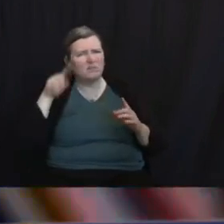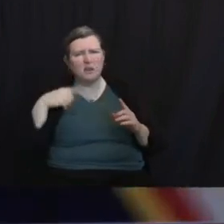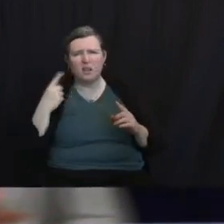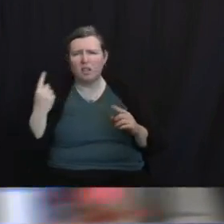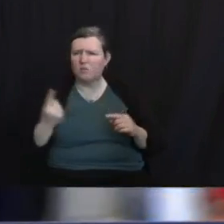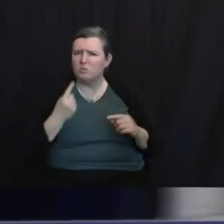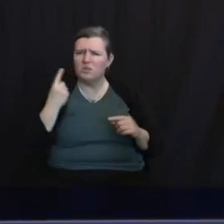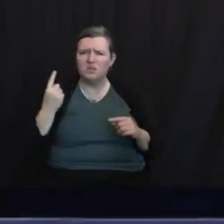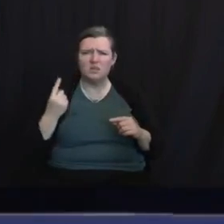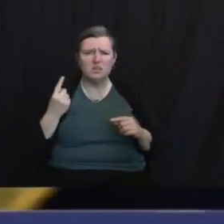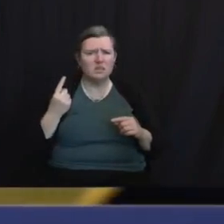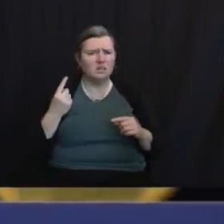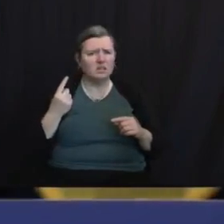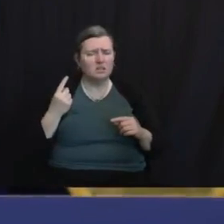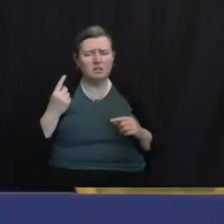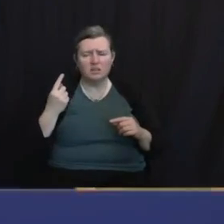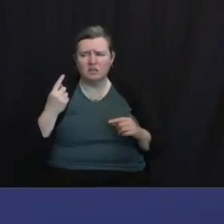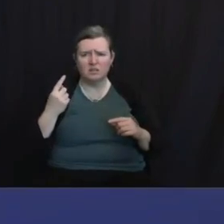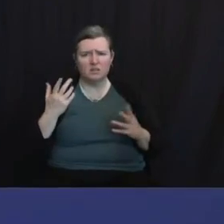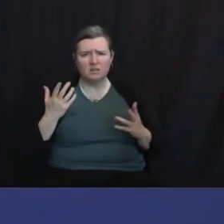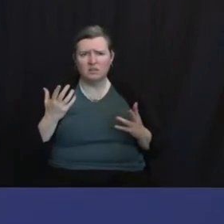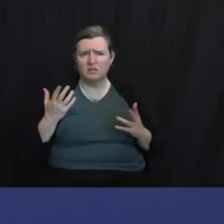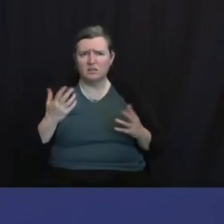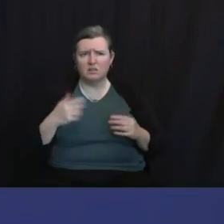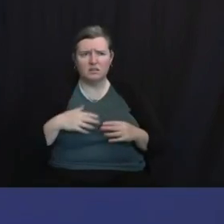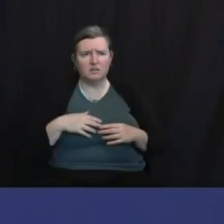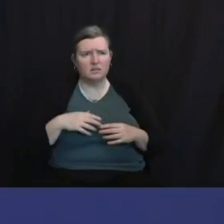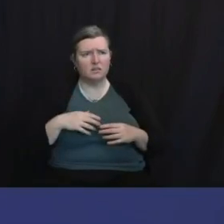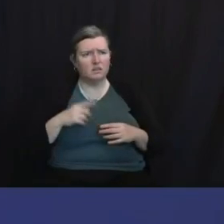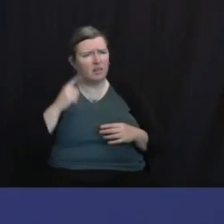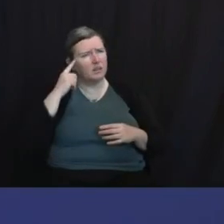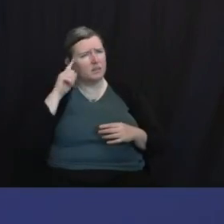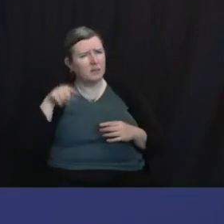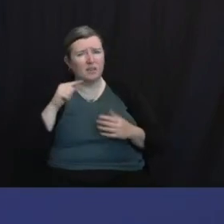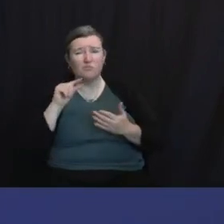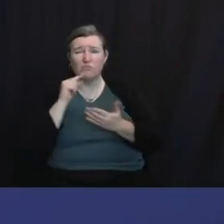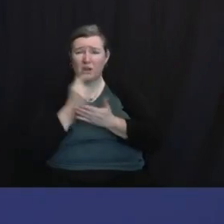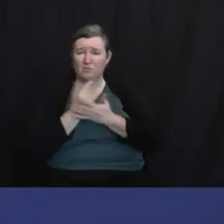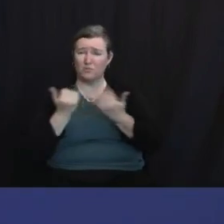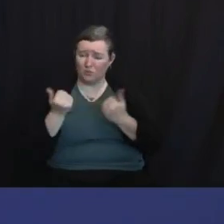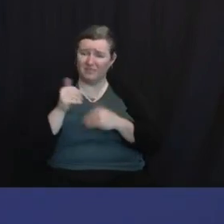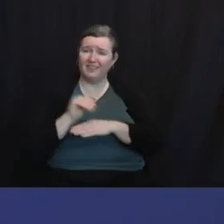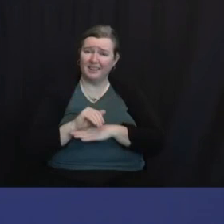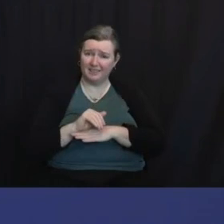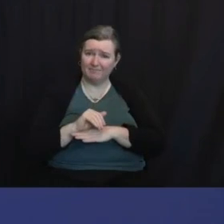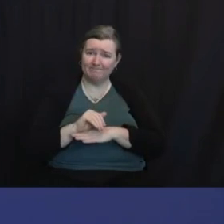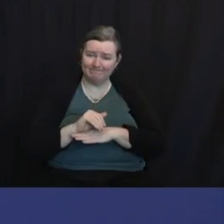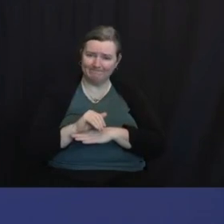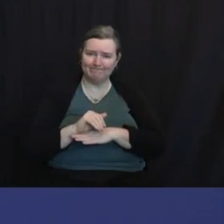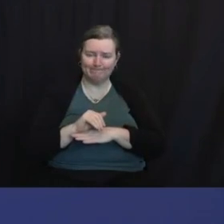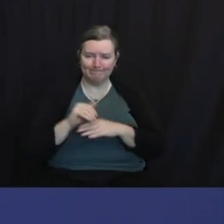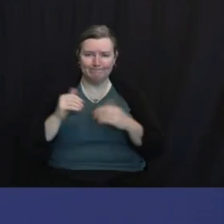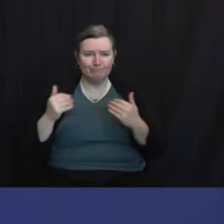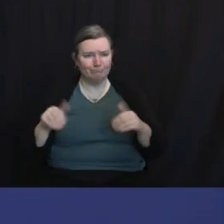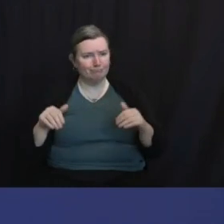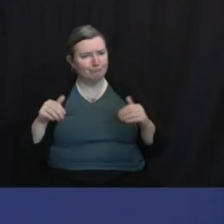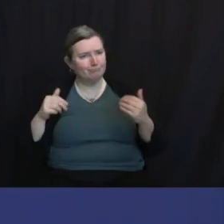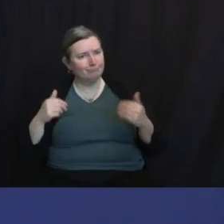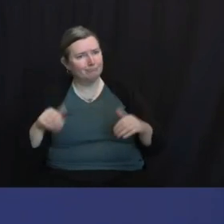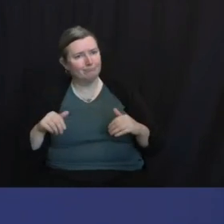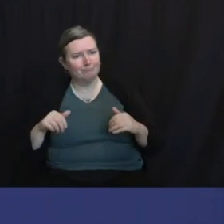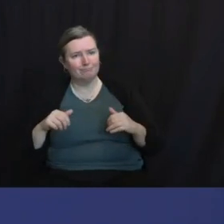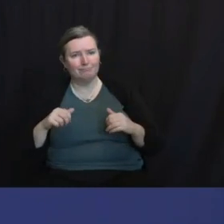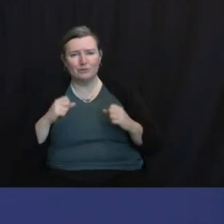for the graduation are about this notion of not just the hard science of law enforcement, but finding common ground and